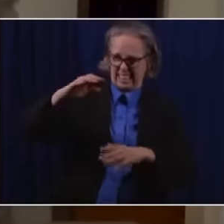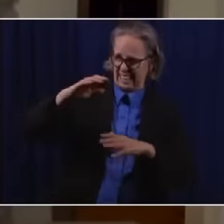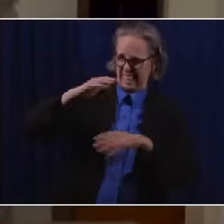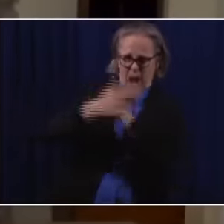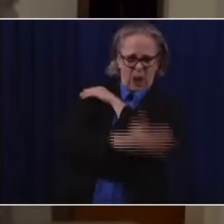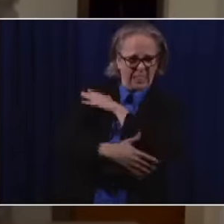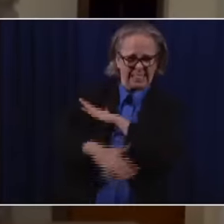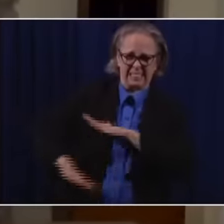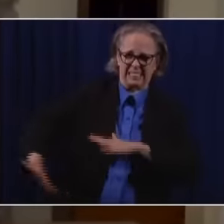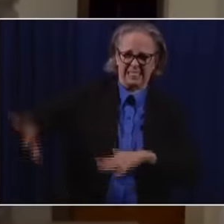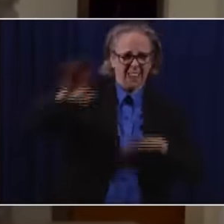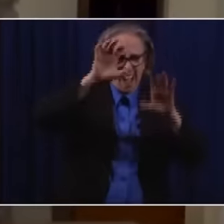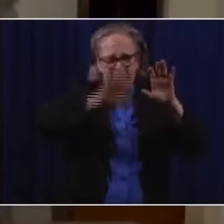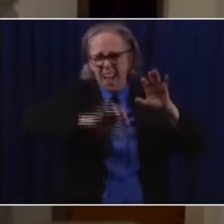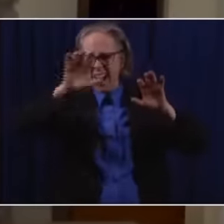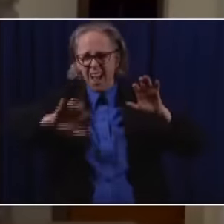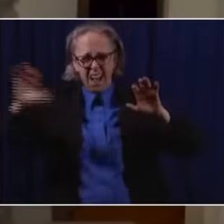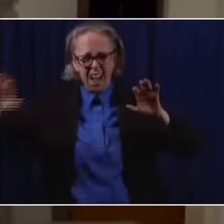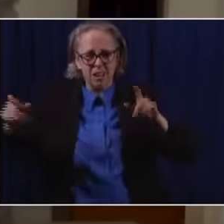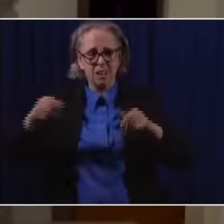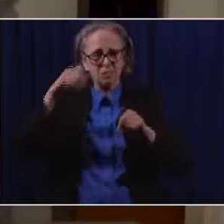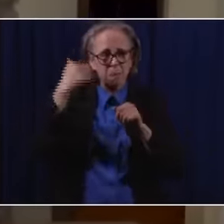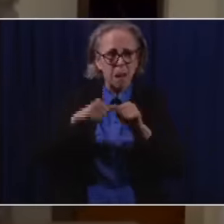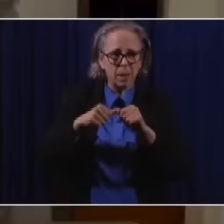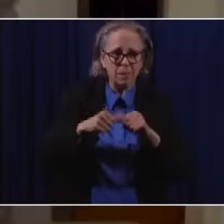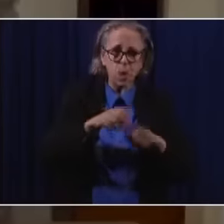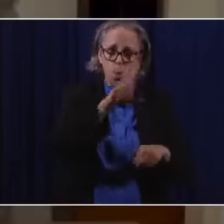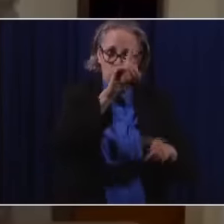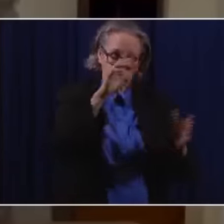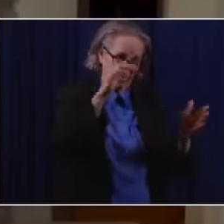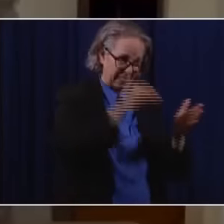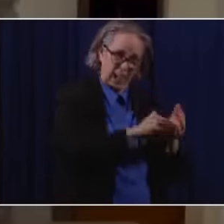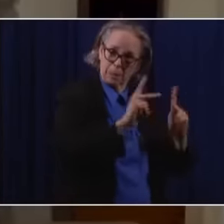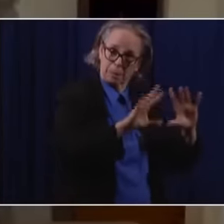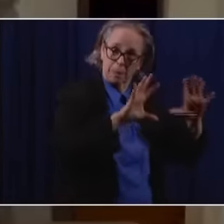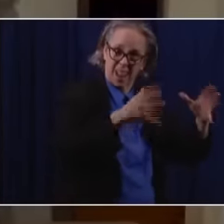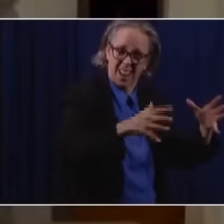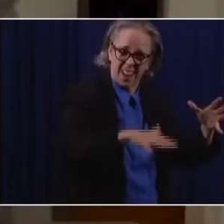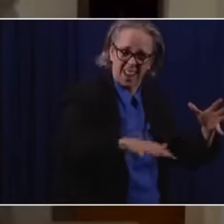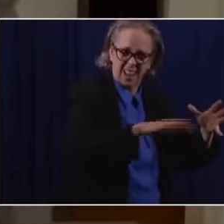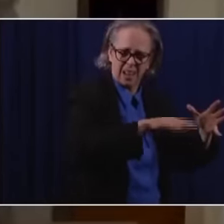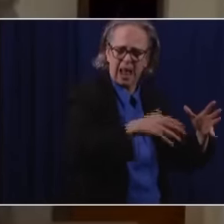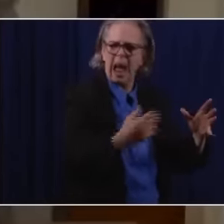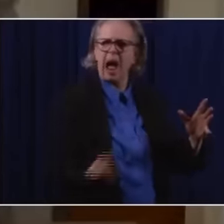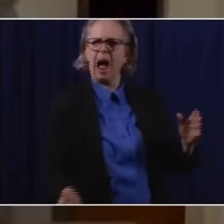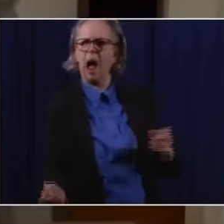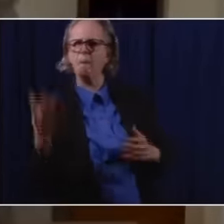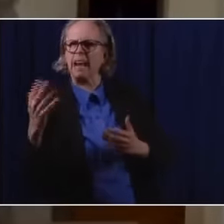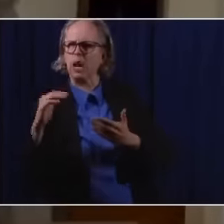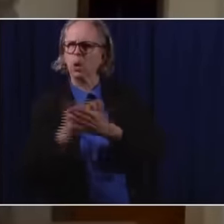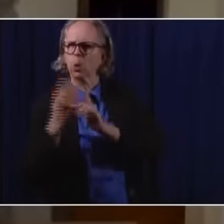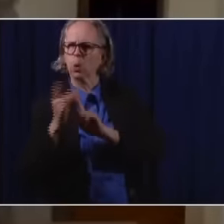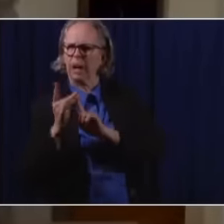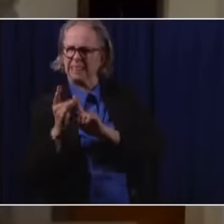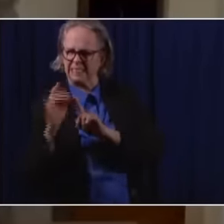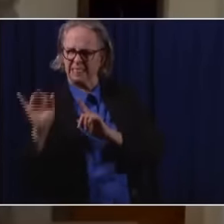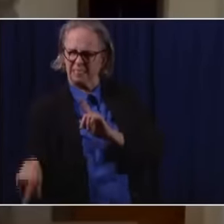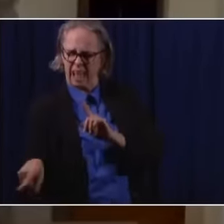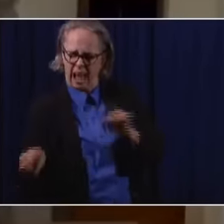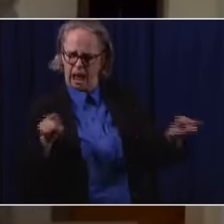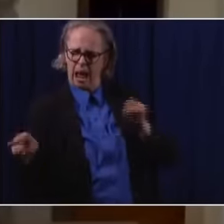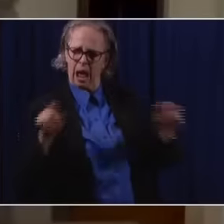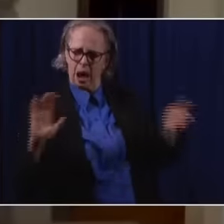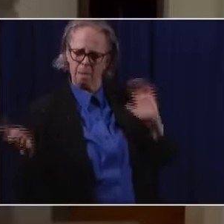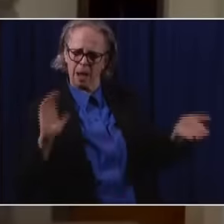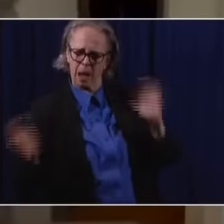100,000. And as you will see, some of the top numbers are just staggering.